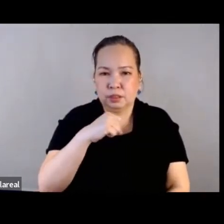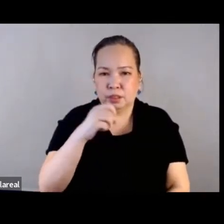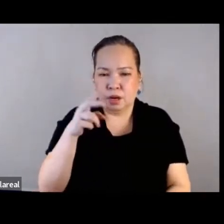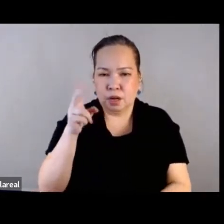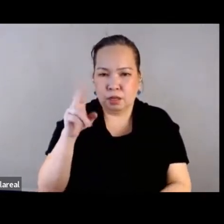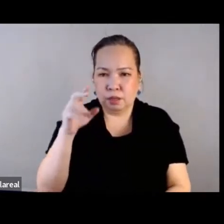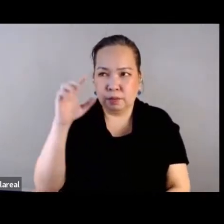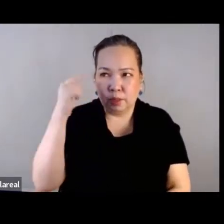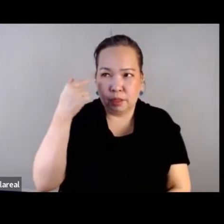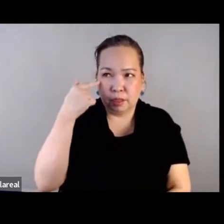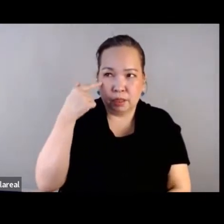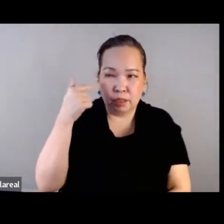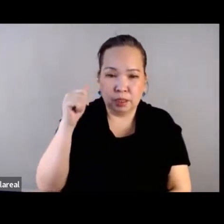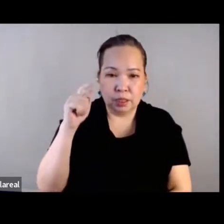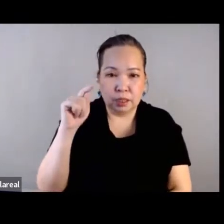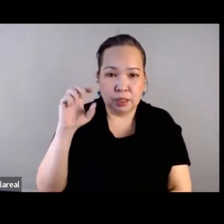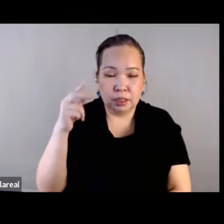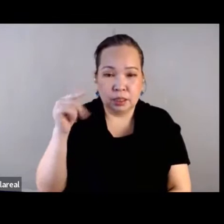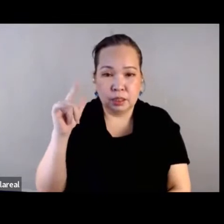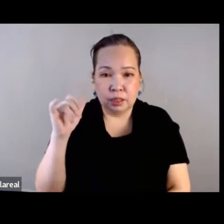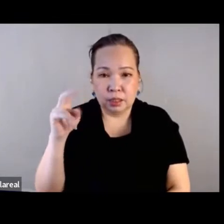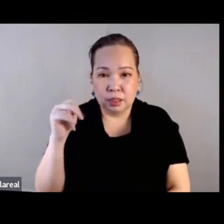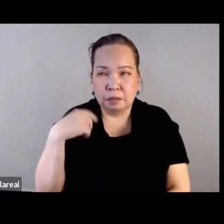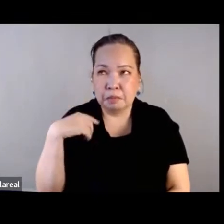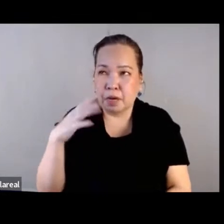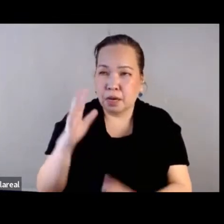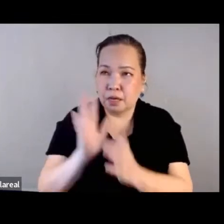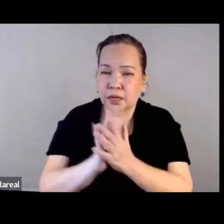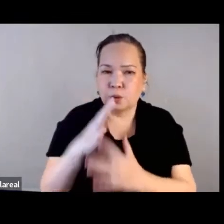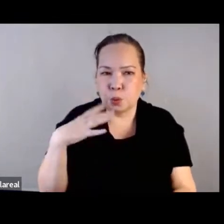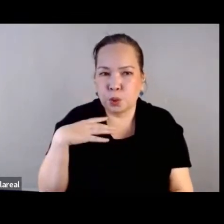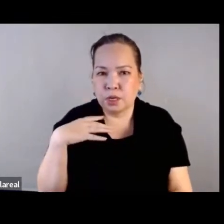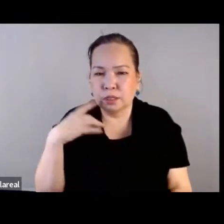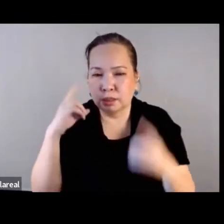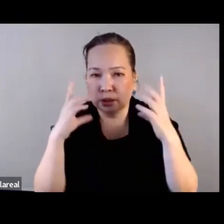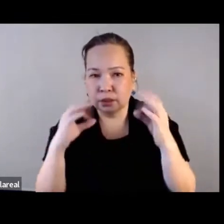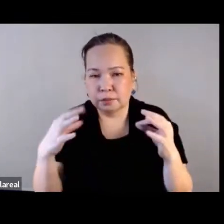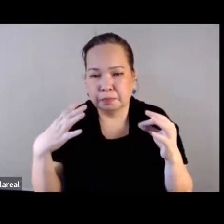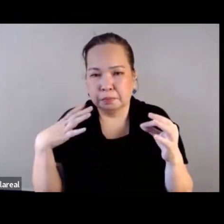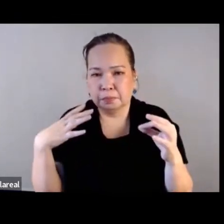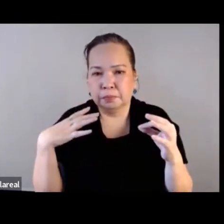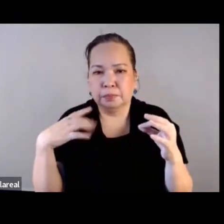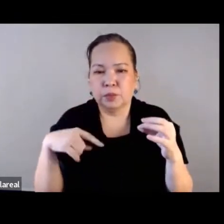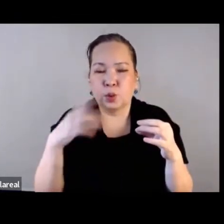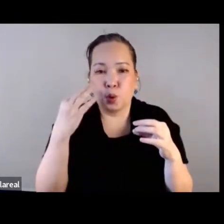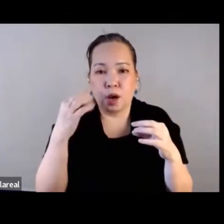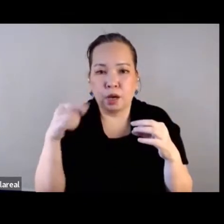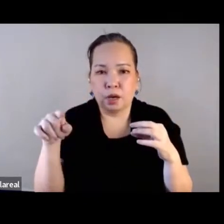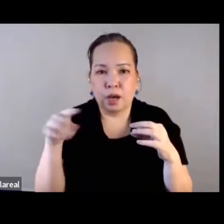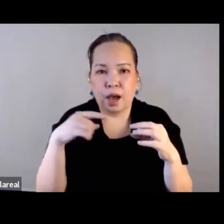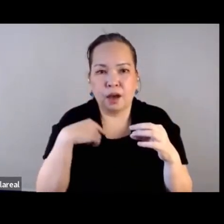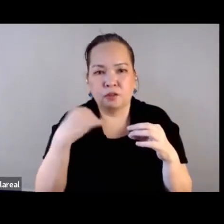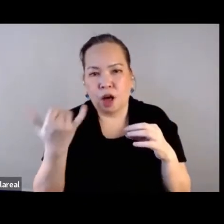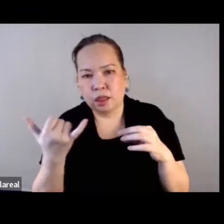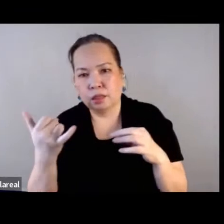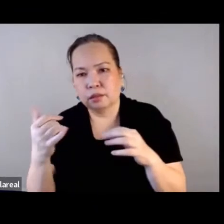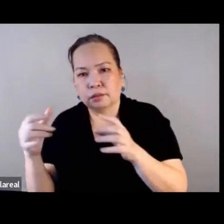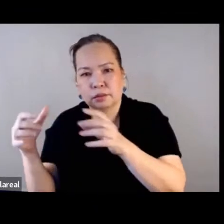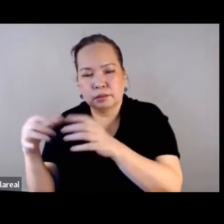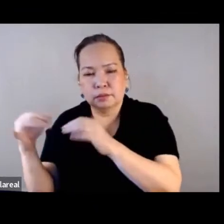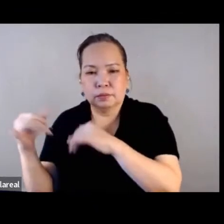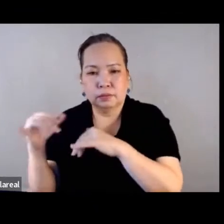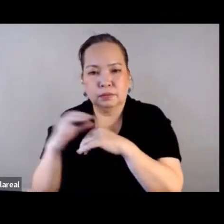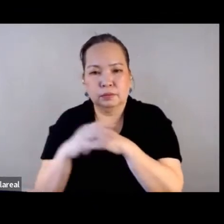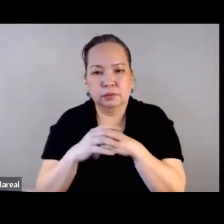first asking that we defer consideration of the House measure because he had a previous engagement, but he said